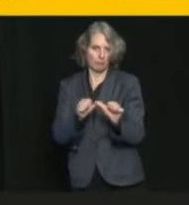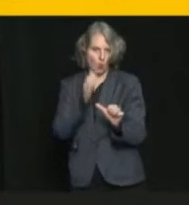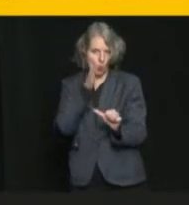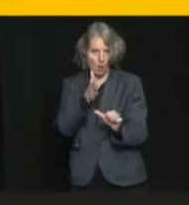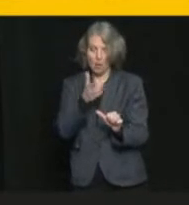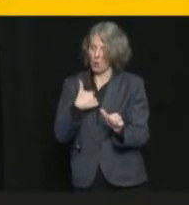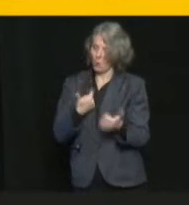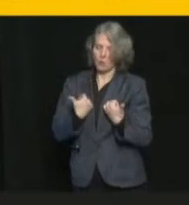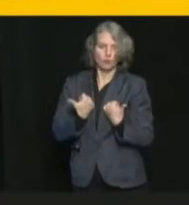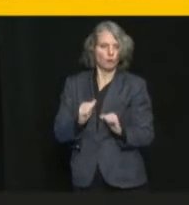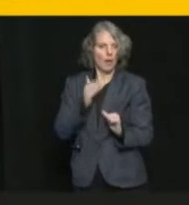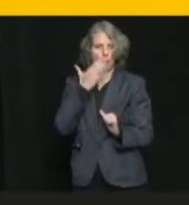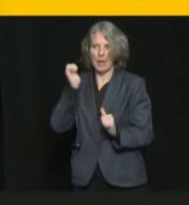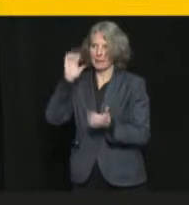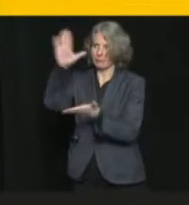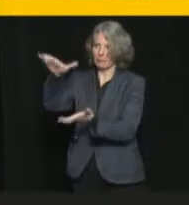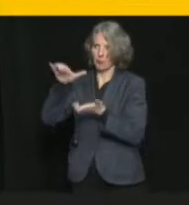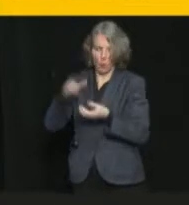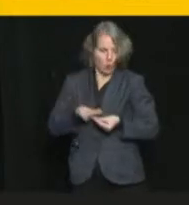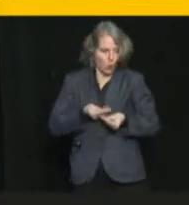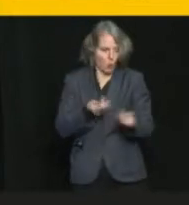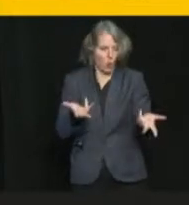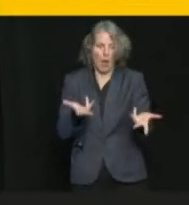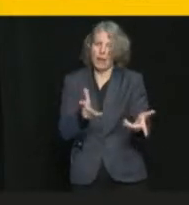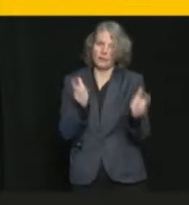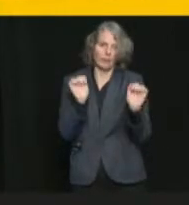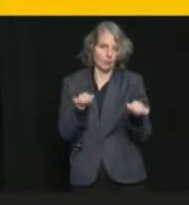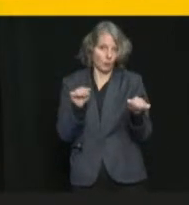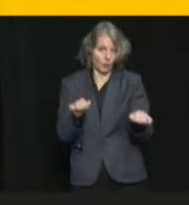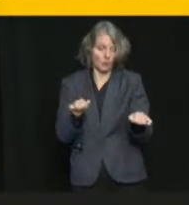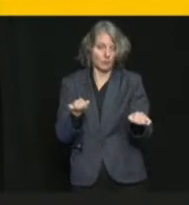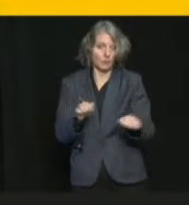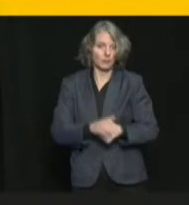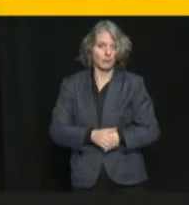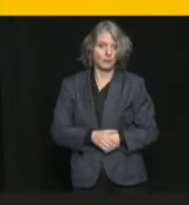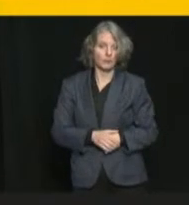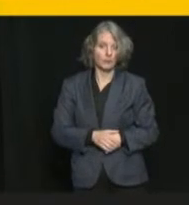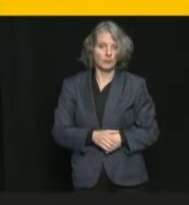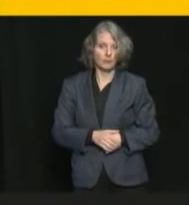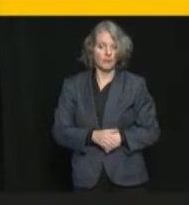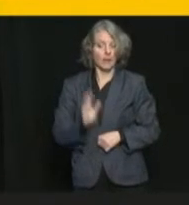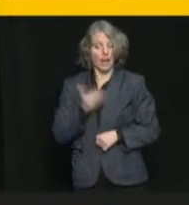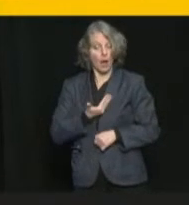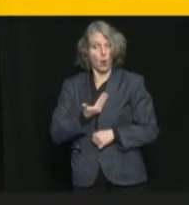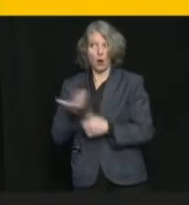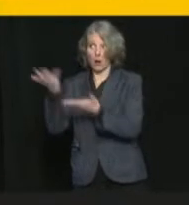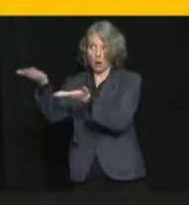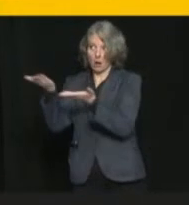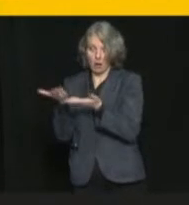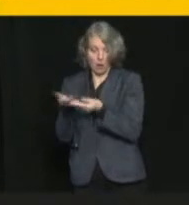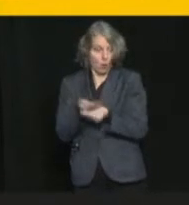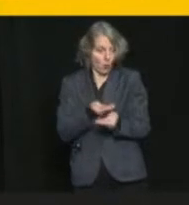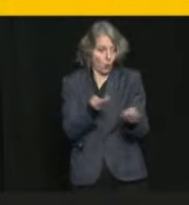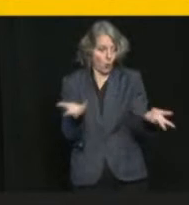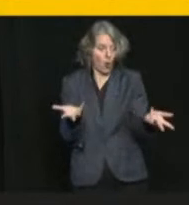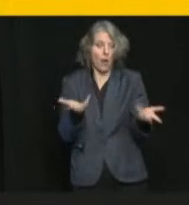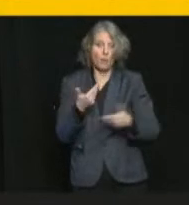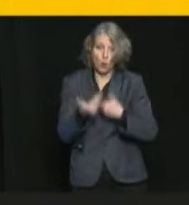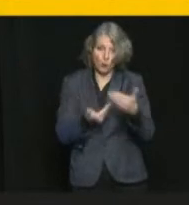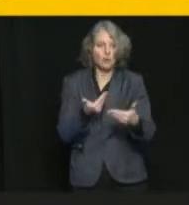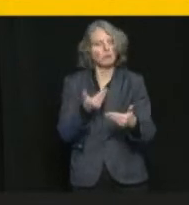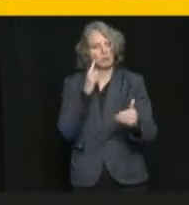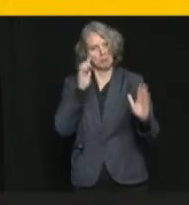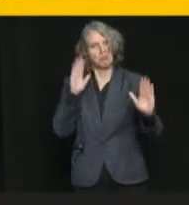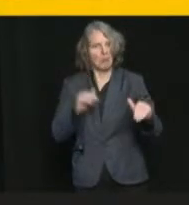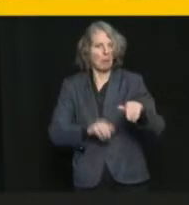of vaccines as possible, as quickly as possible. And through this process, it's only to be expected that there will be a few bumps